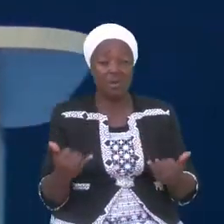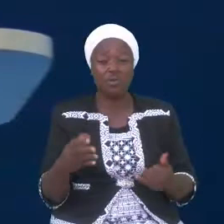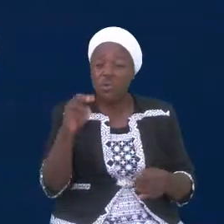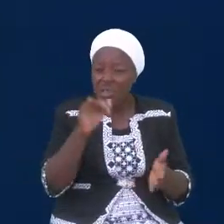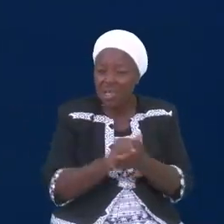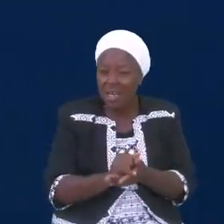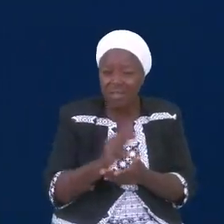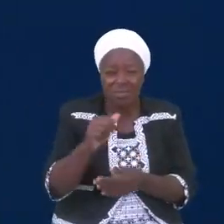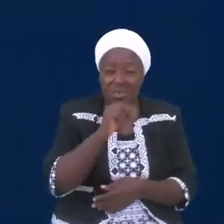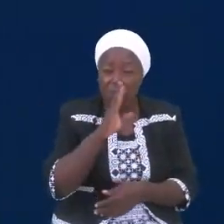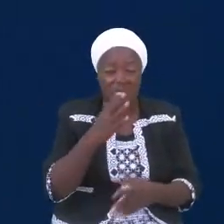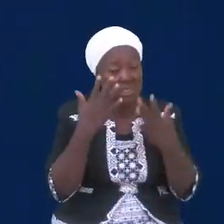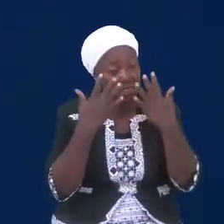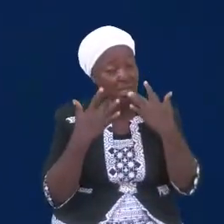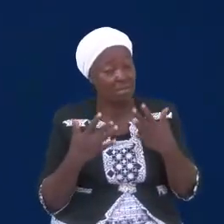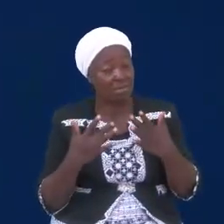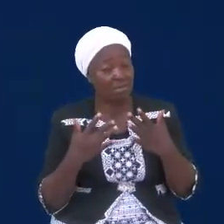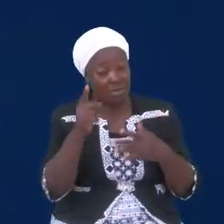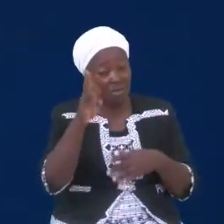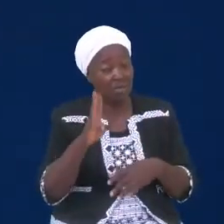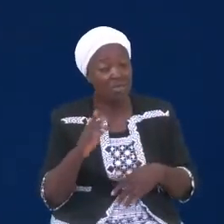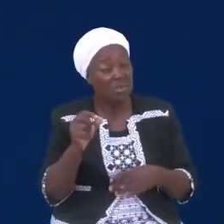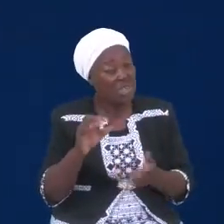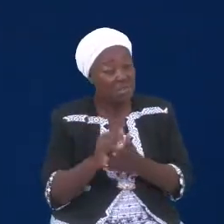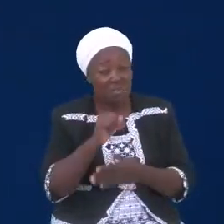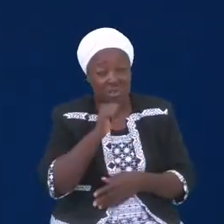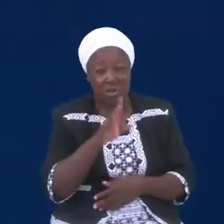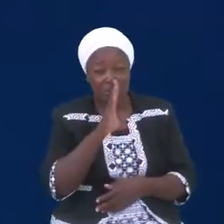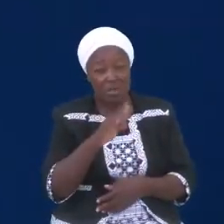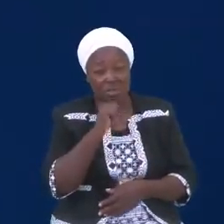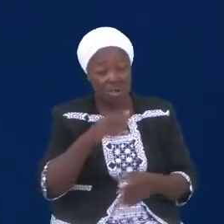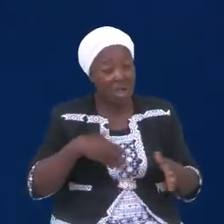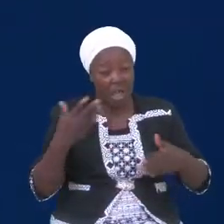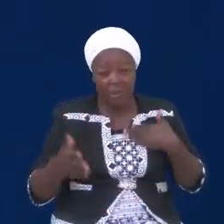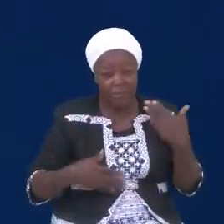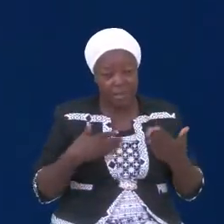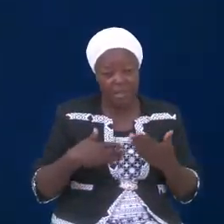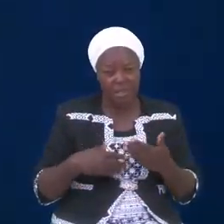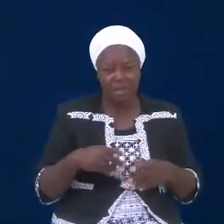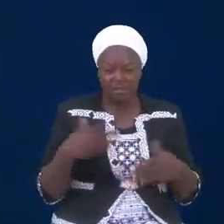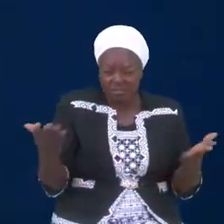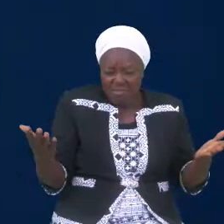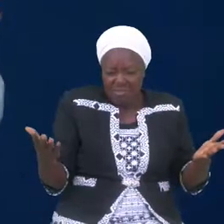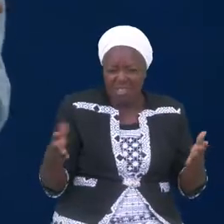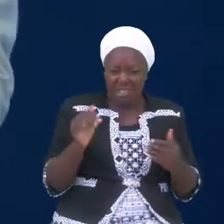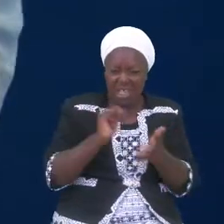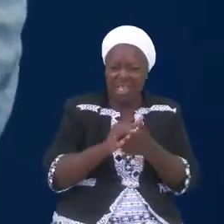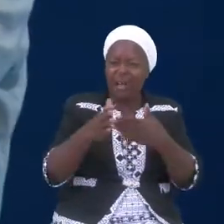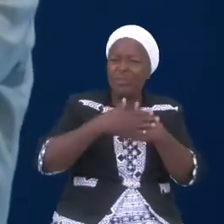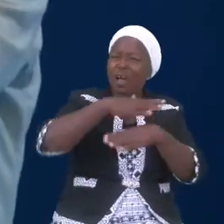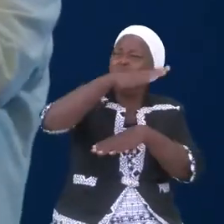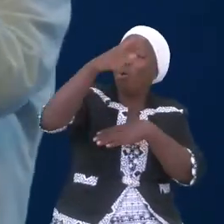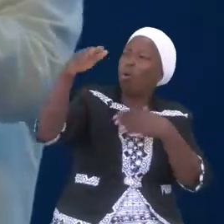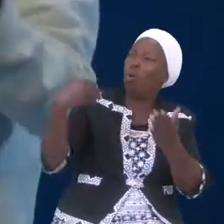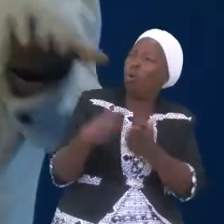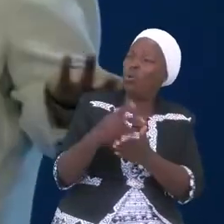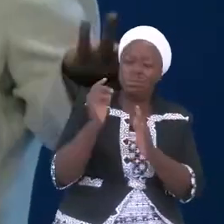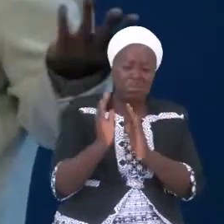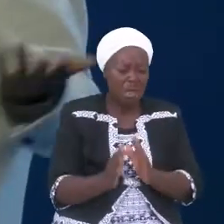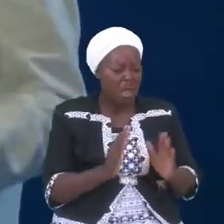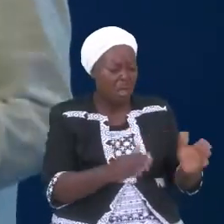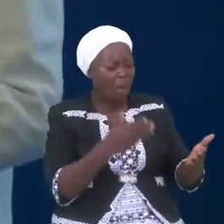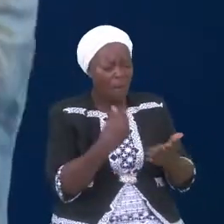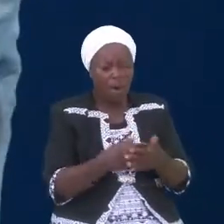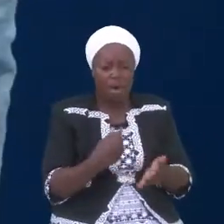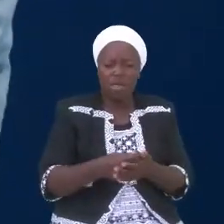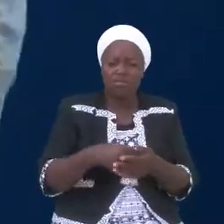not be sad, you'll not be, you know, unhappy, that after all the preparations and everything they made,